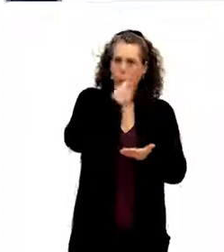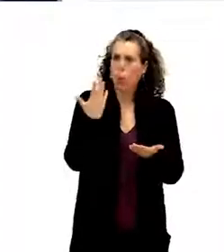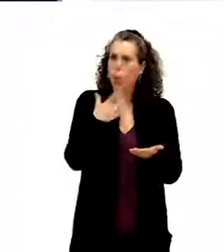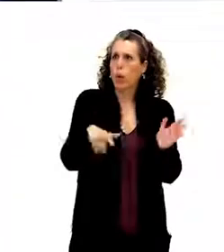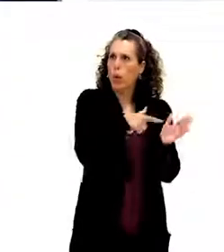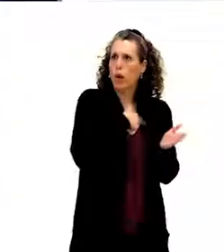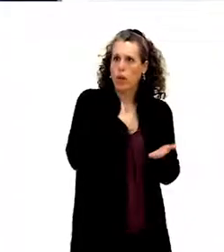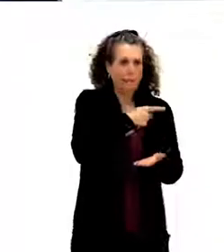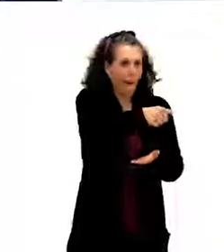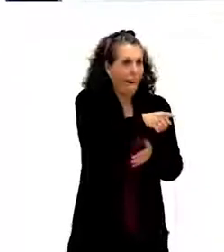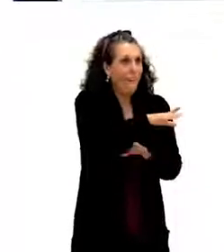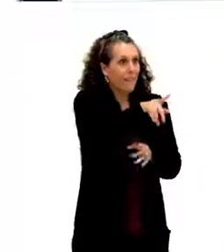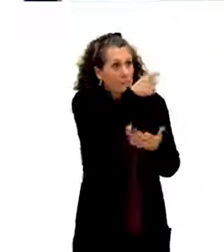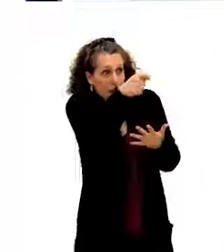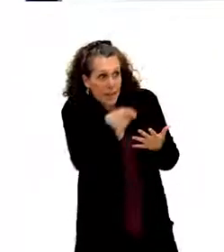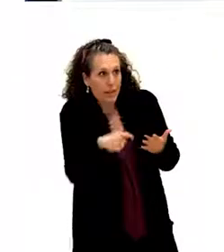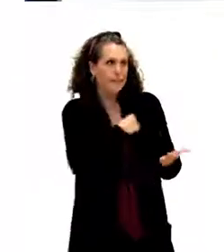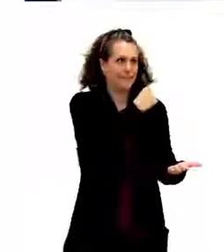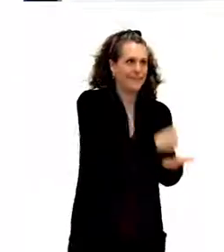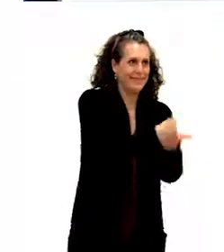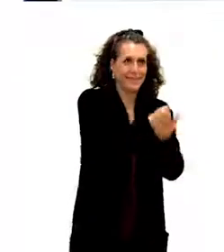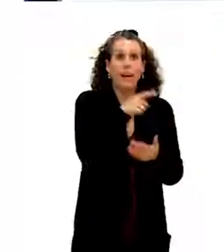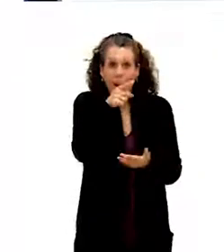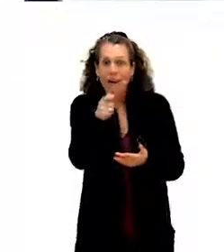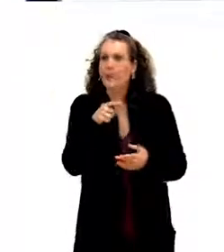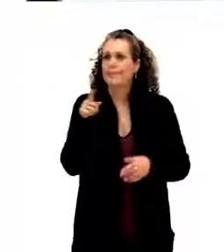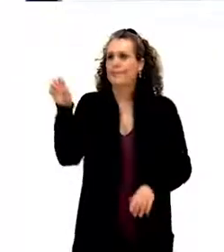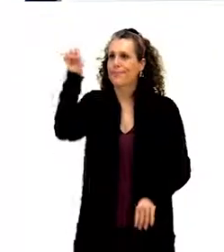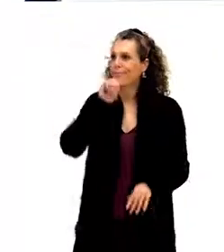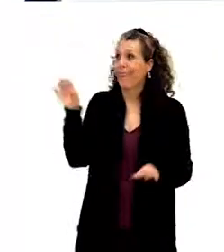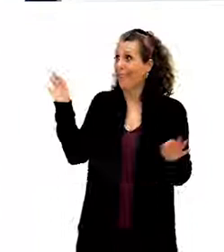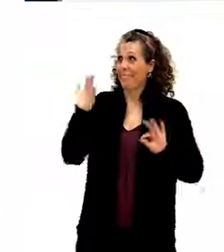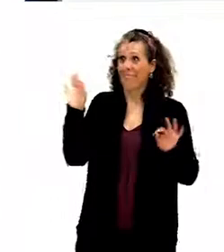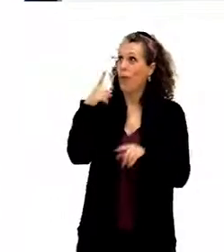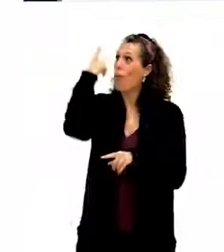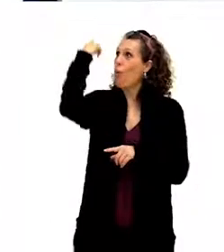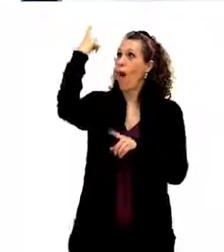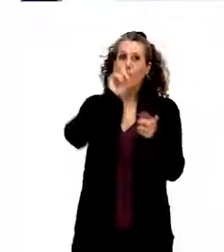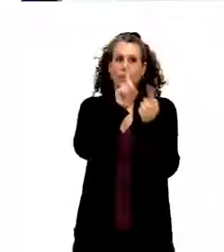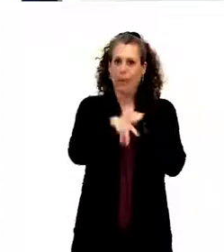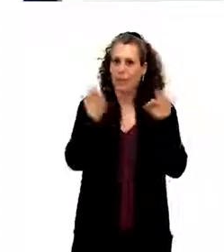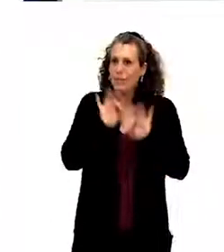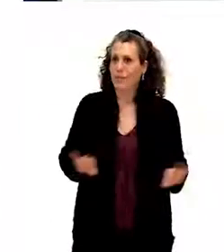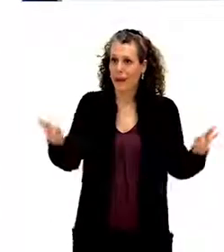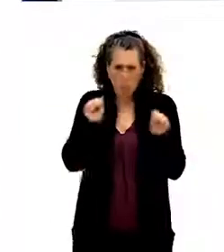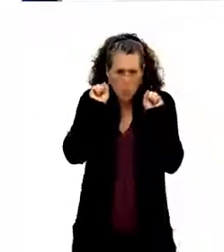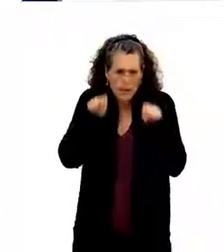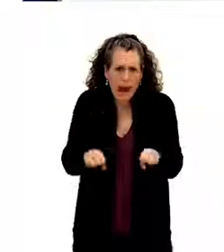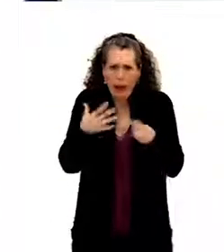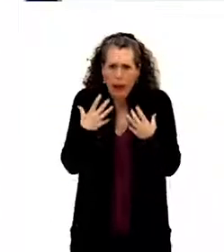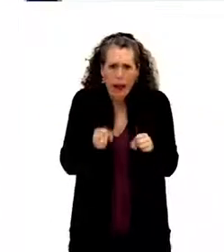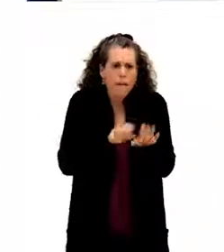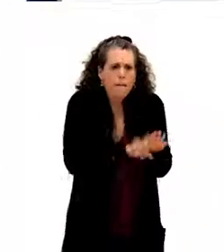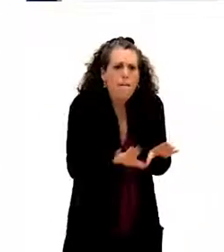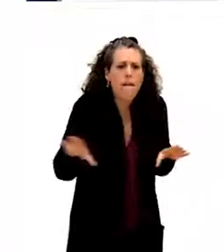and also the European Parliament have failed to come with the one solution. It could be a national body